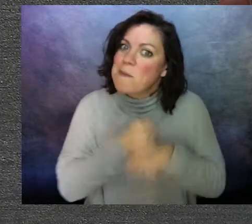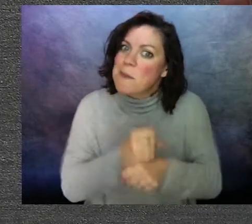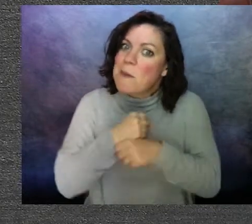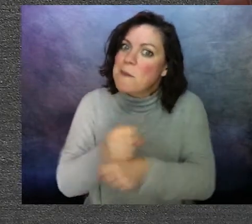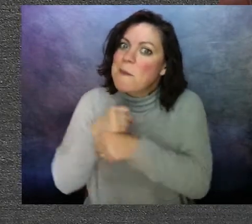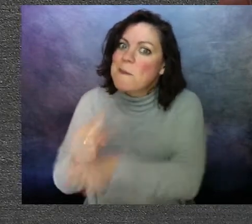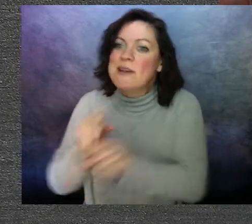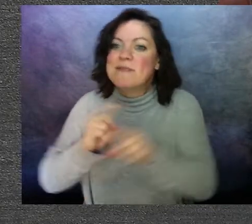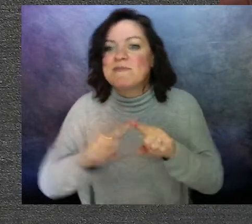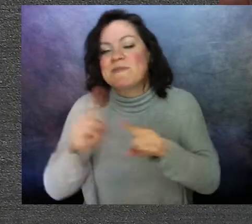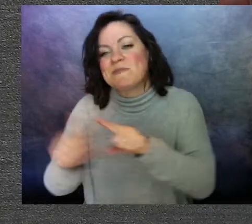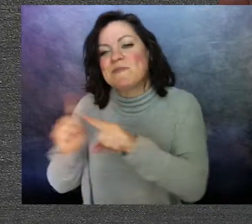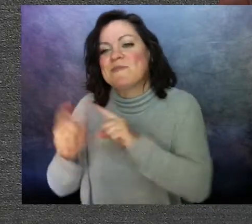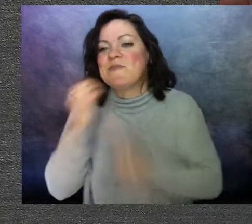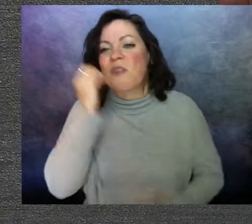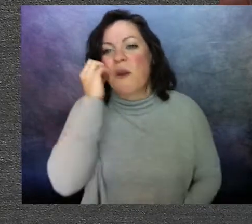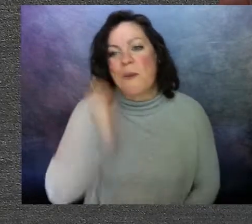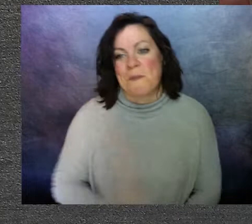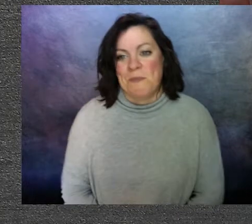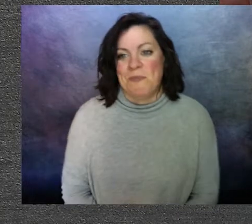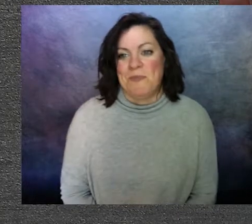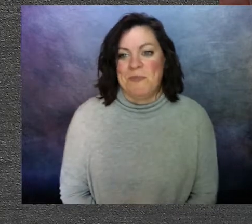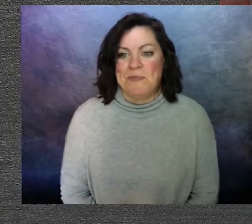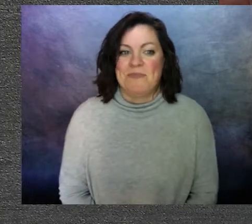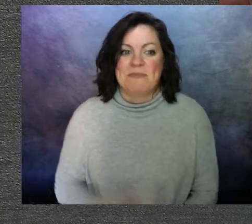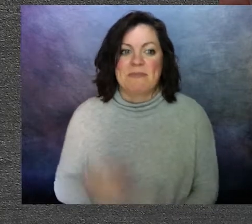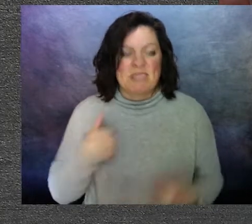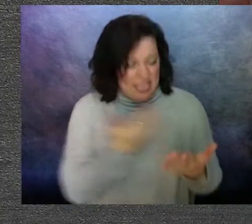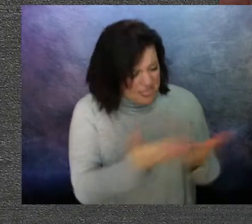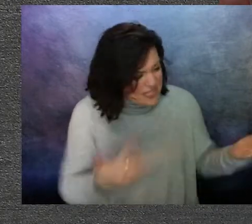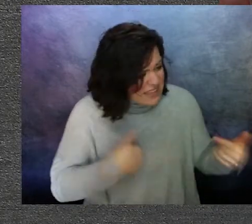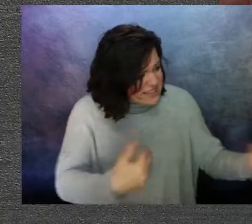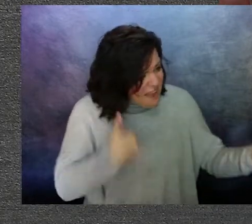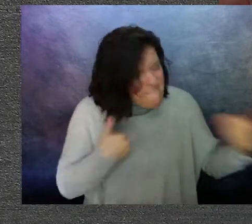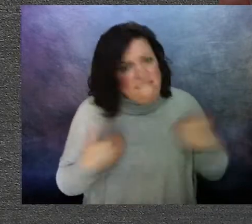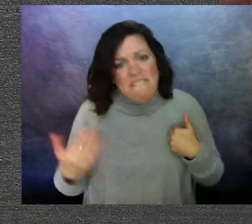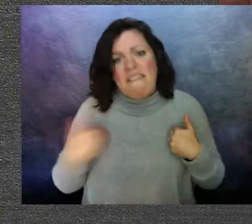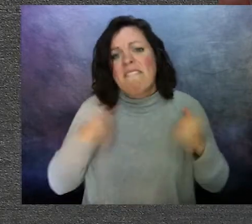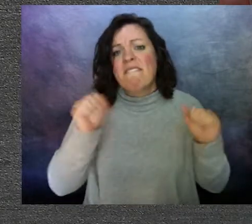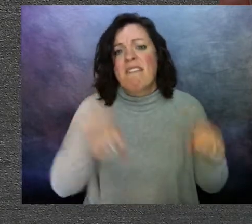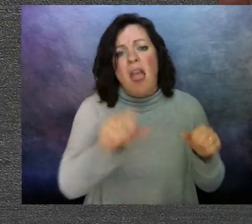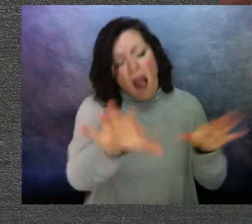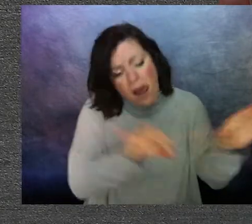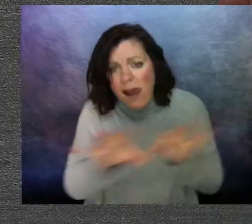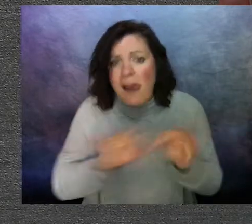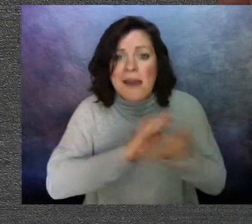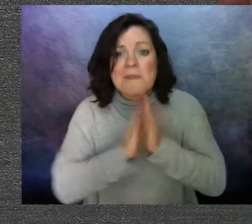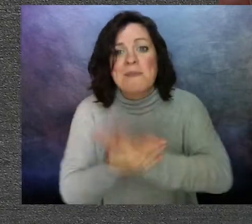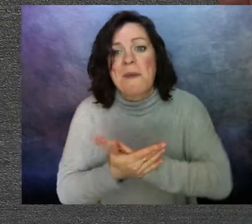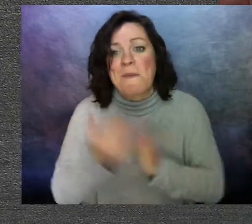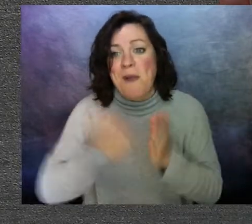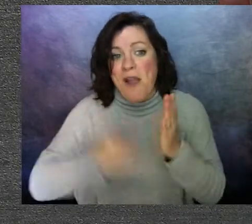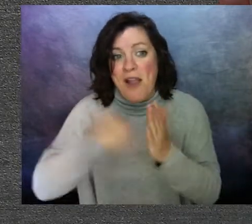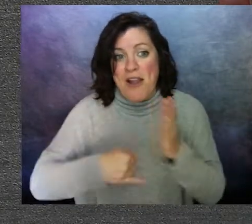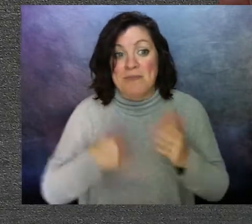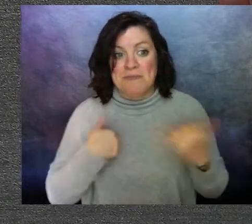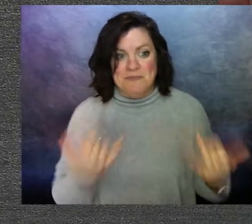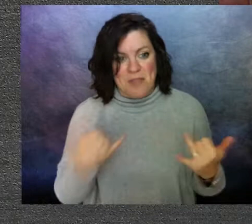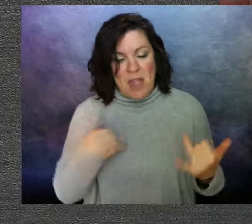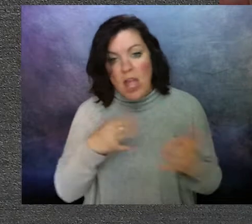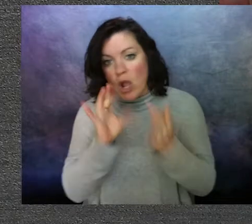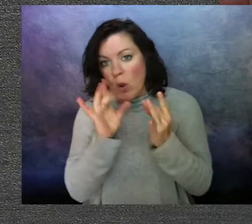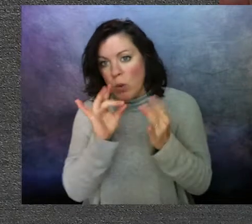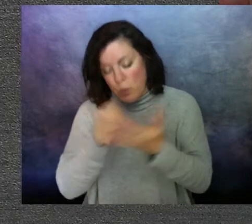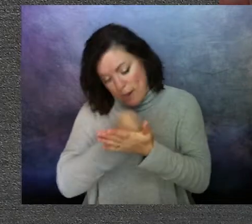Yep. I like to do them with things that I already have too. So I'm gonna use a little bit of glue and put it on my bookmark to stick them on.